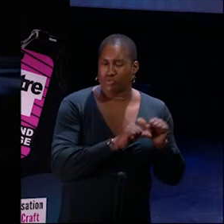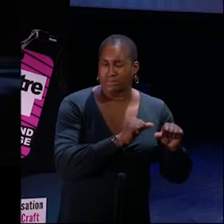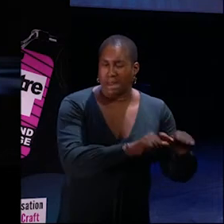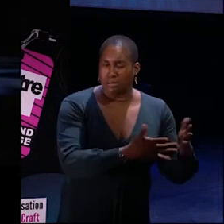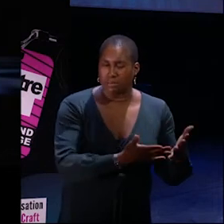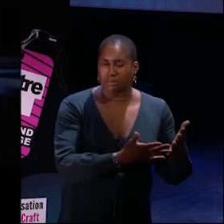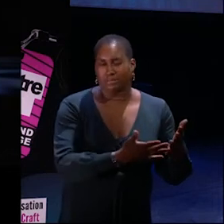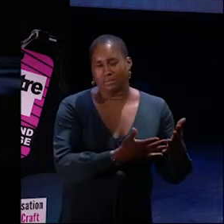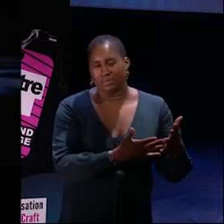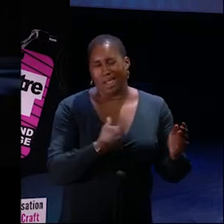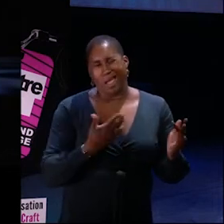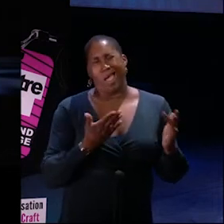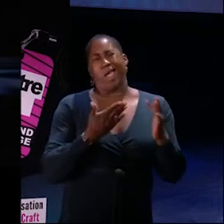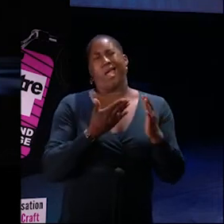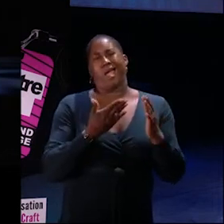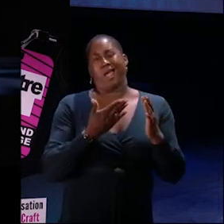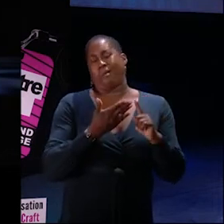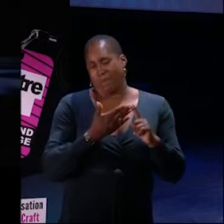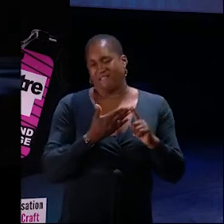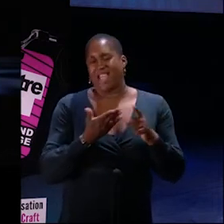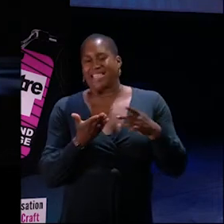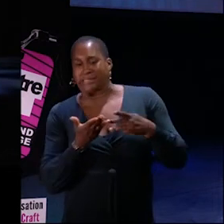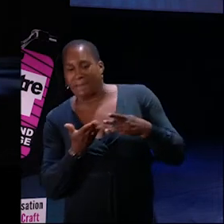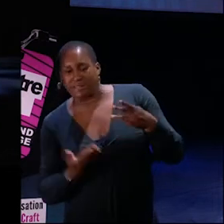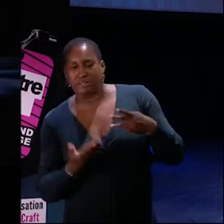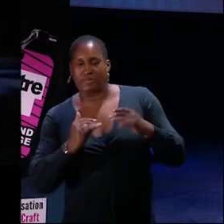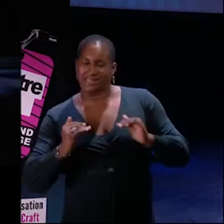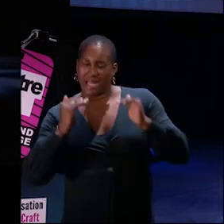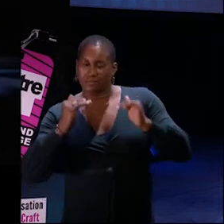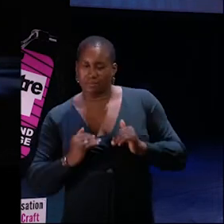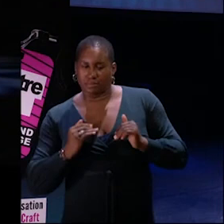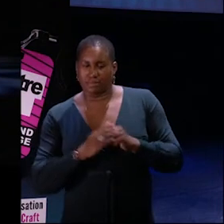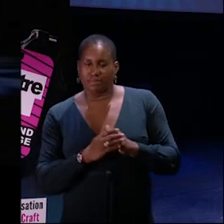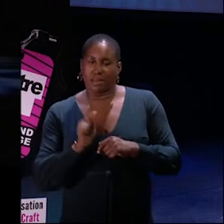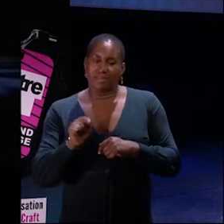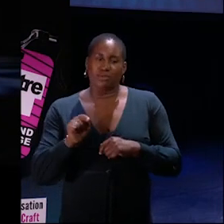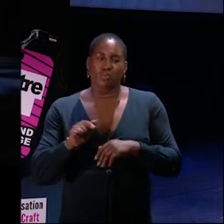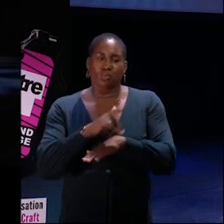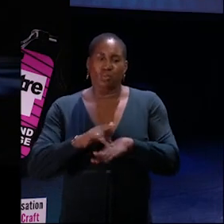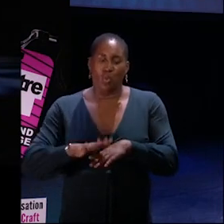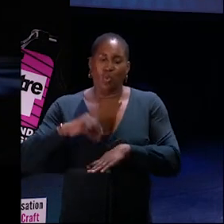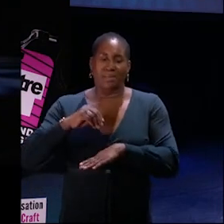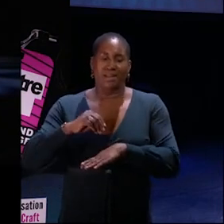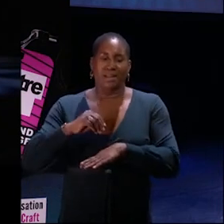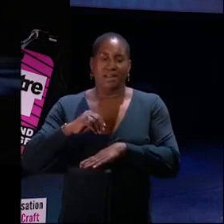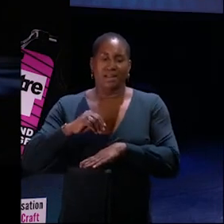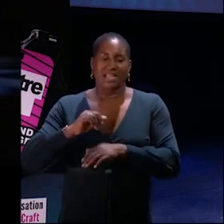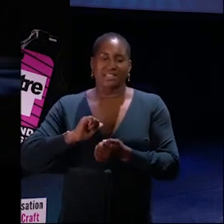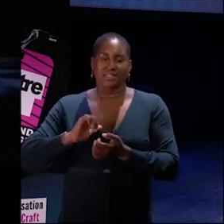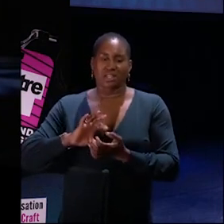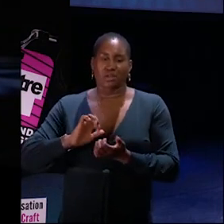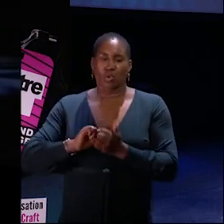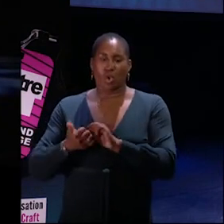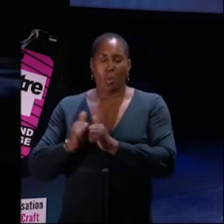sort of loosely aiming for the intermediate standard again for this show at Christmas. This is a co-production with the Taunton Brew